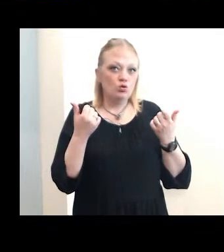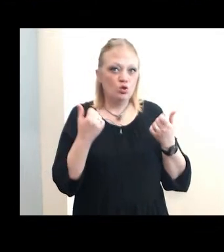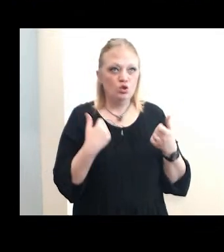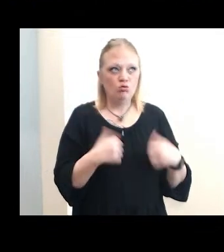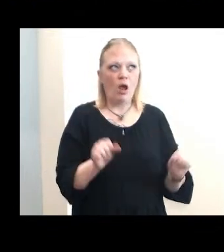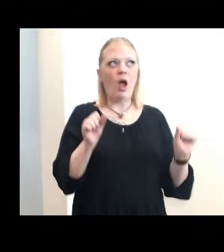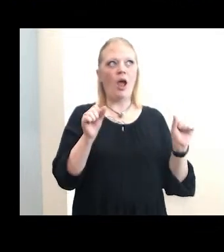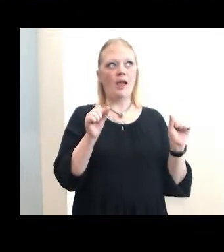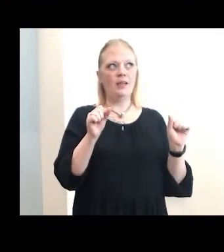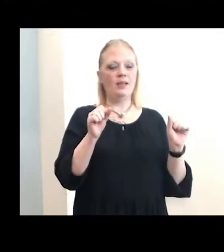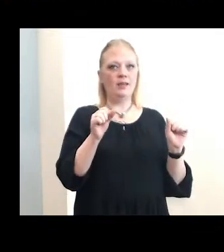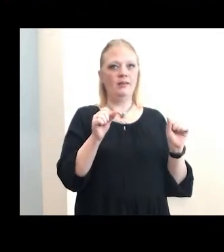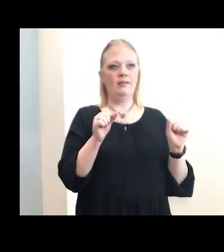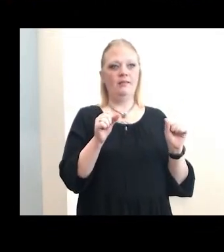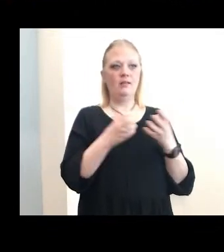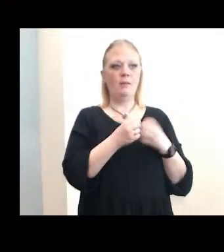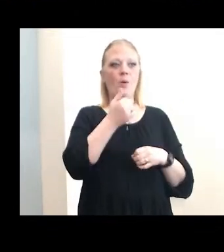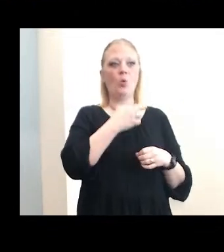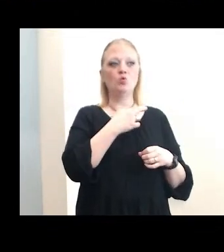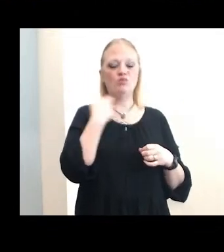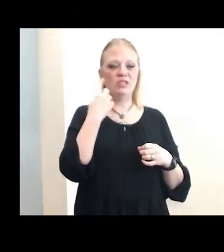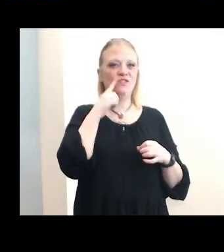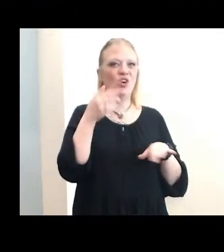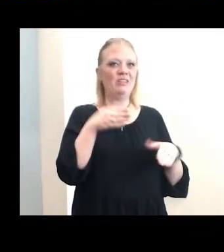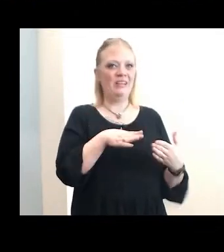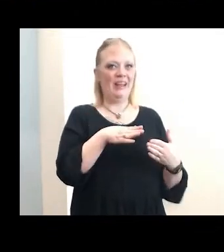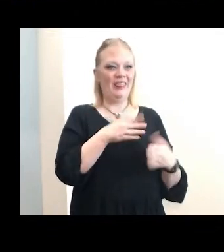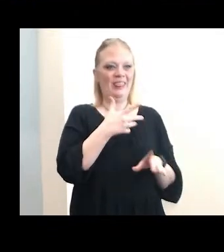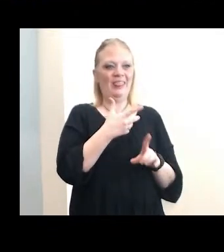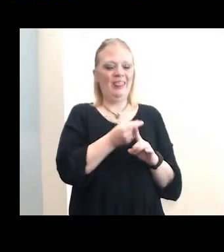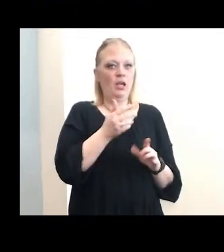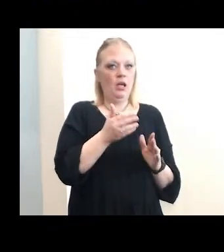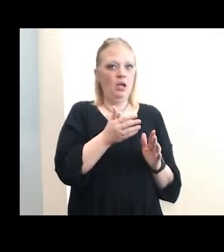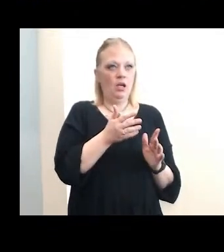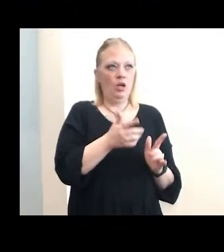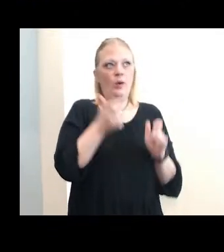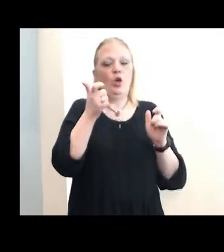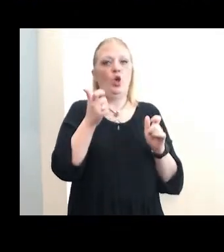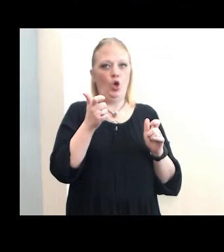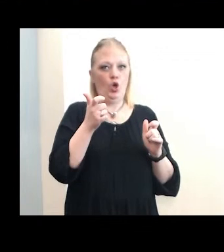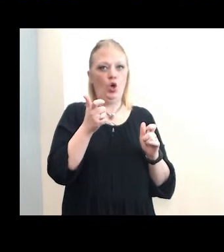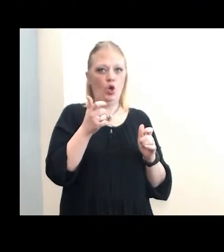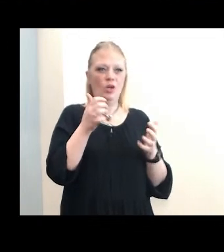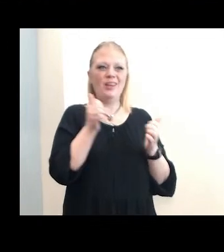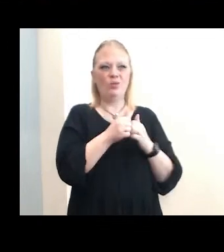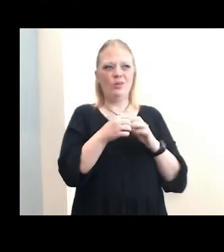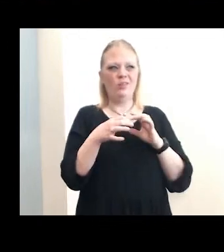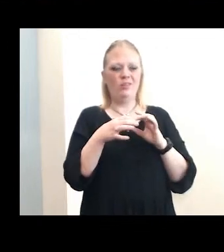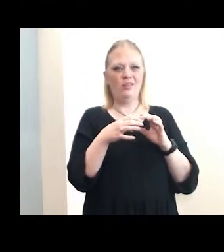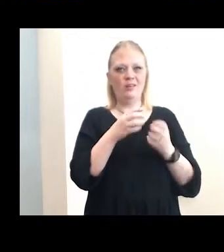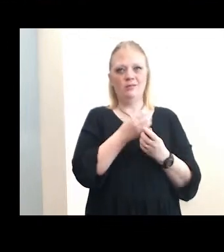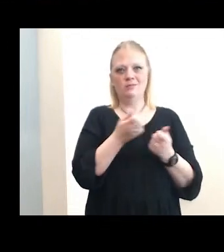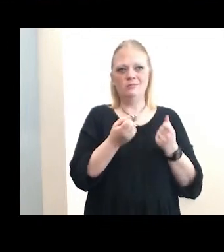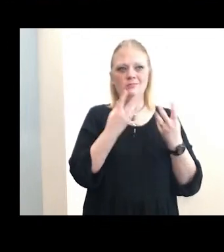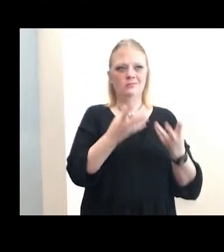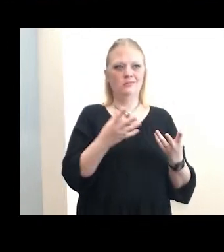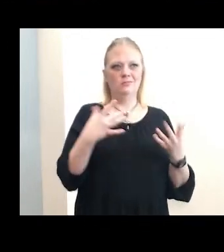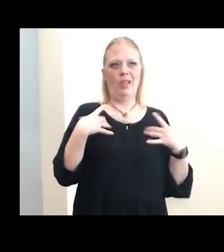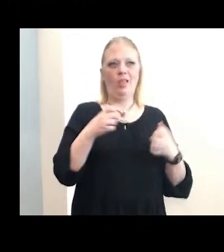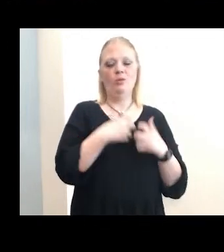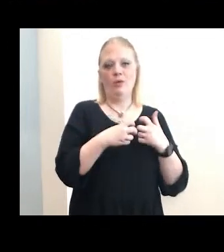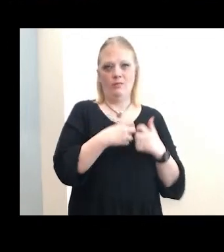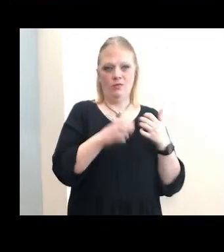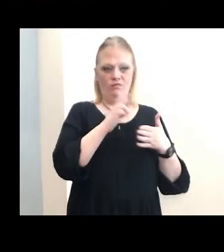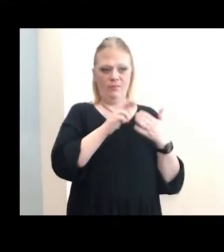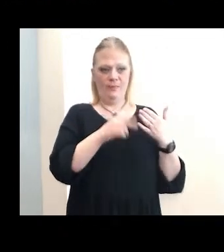that are most at risk for death vaccinated quicker, especially out of the comorbidity population. And as a result,